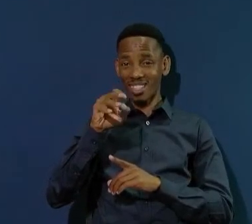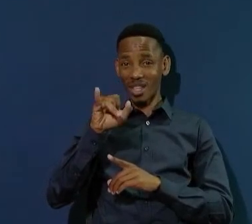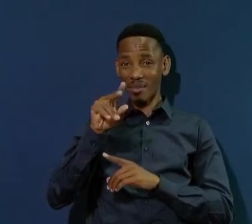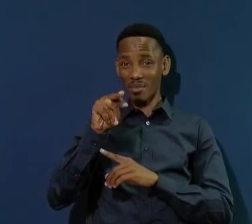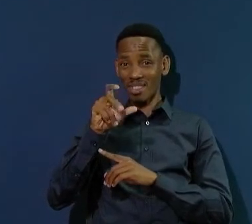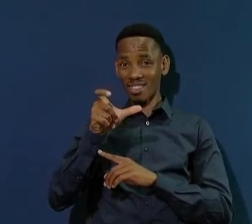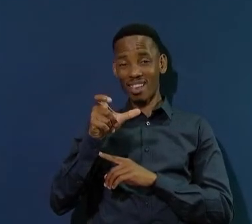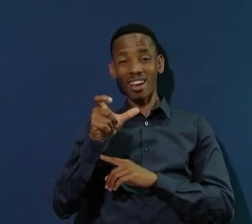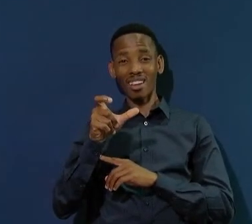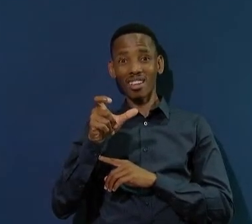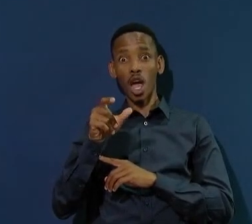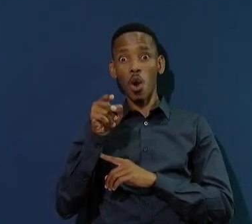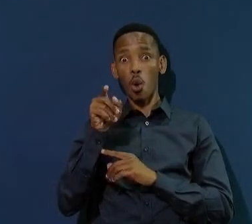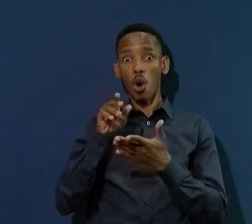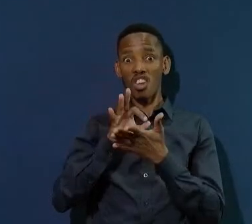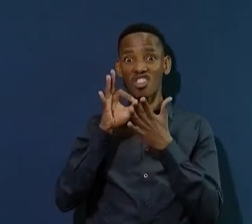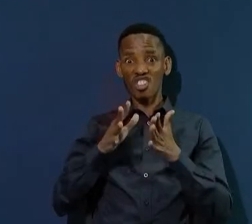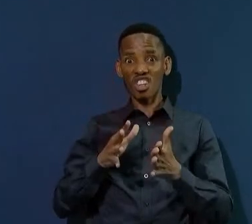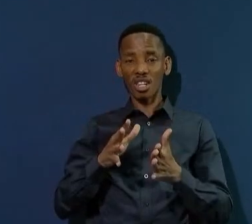le mokwaledi,